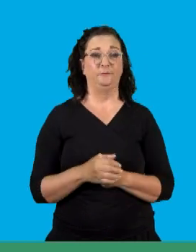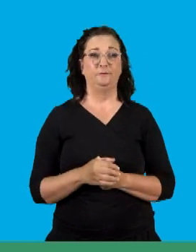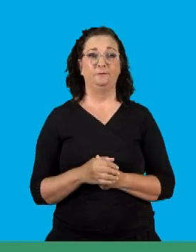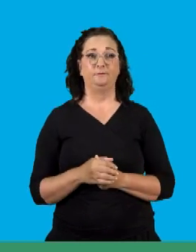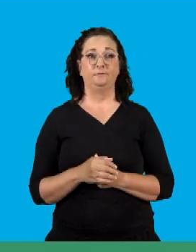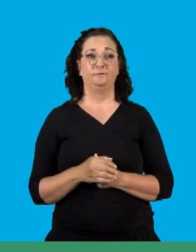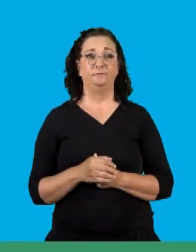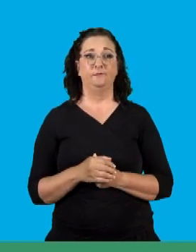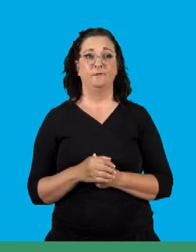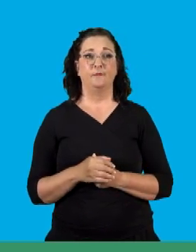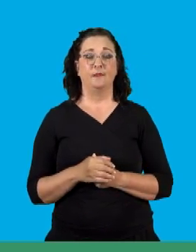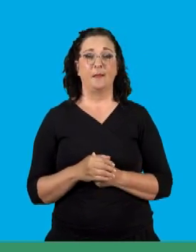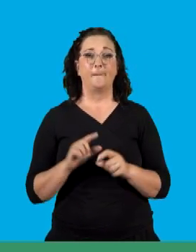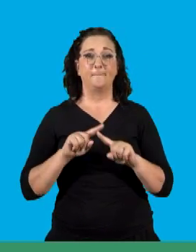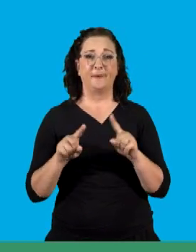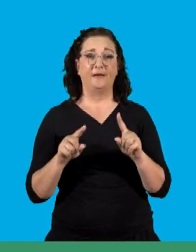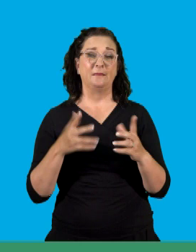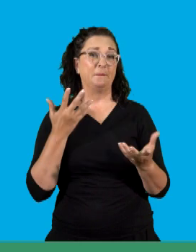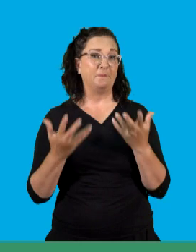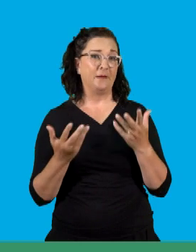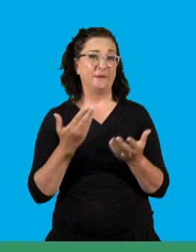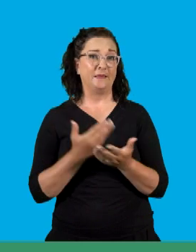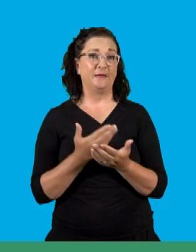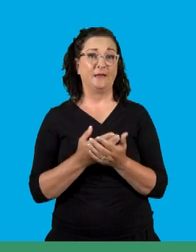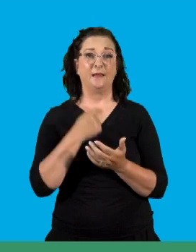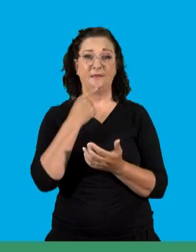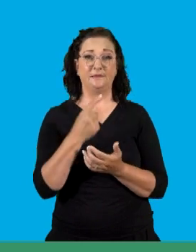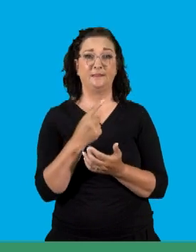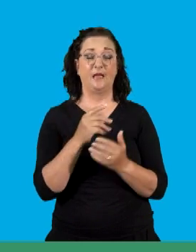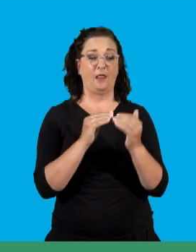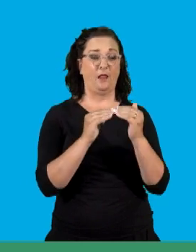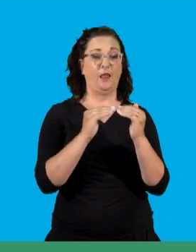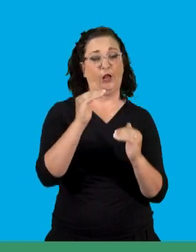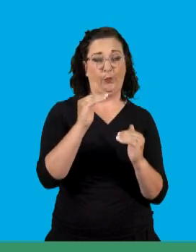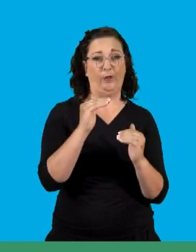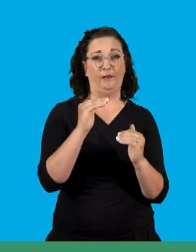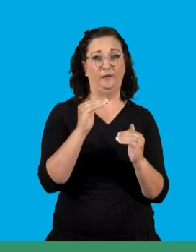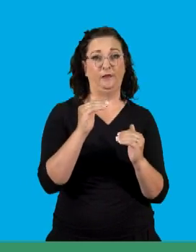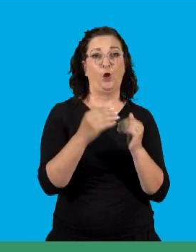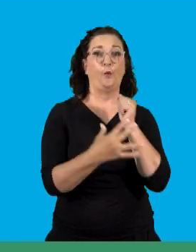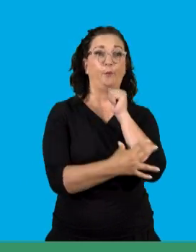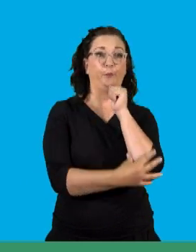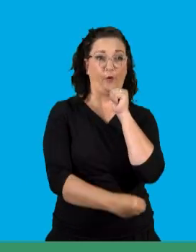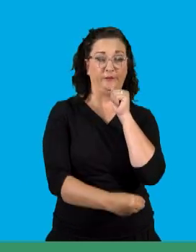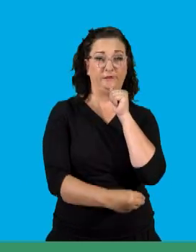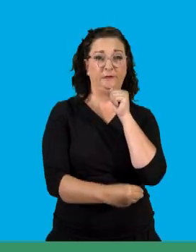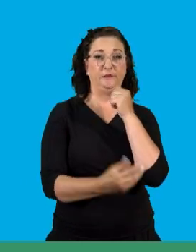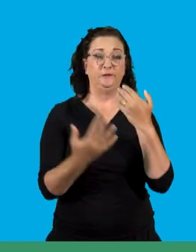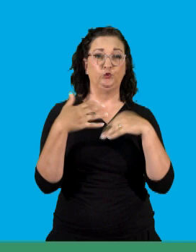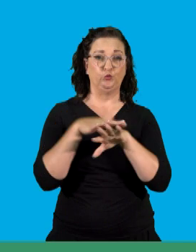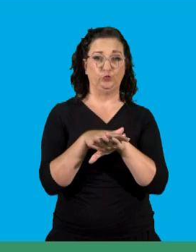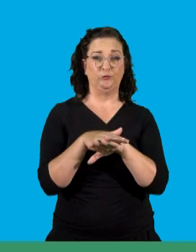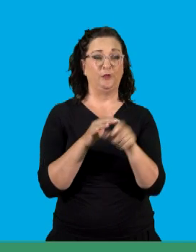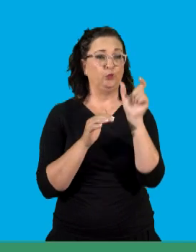doing today. Learners misinterpret the meaning of the terms inequality, poverty,